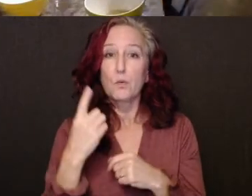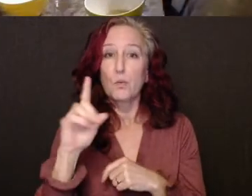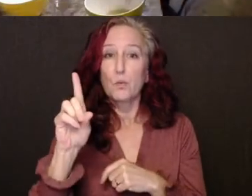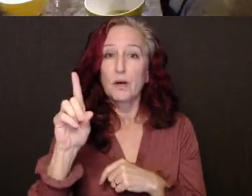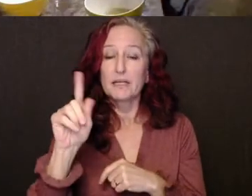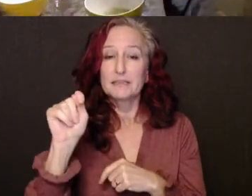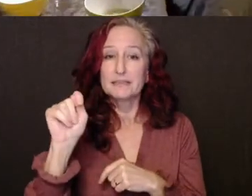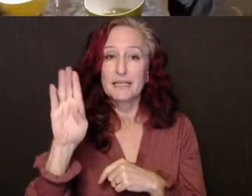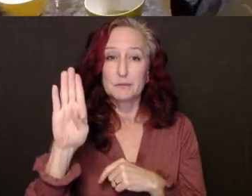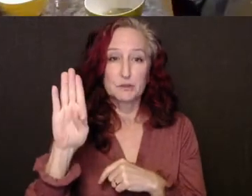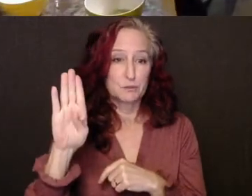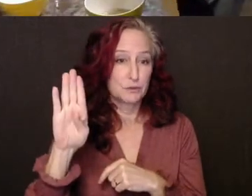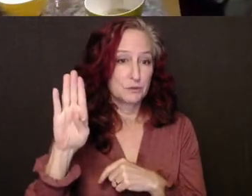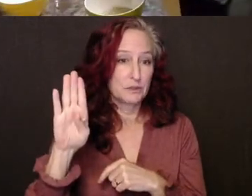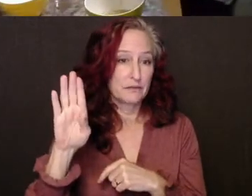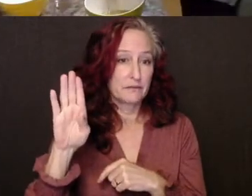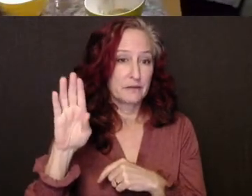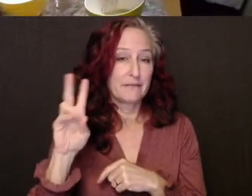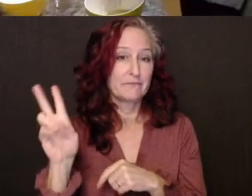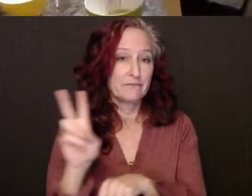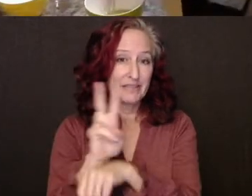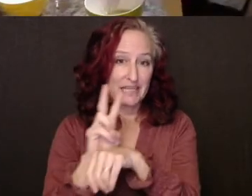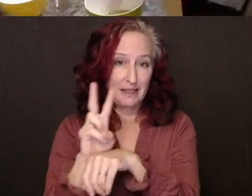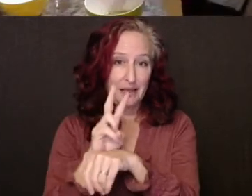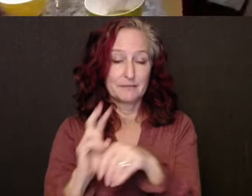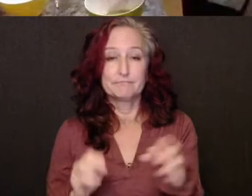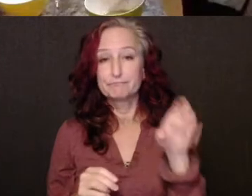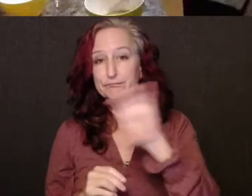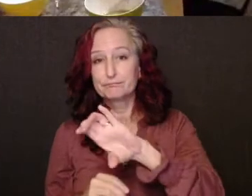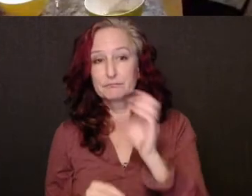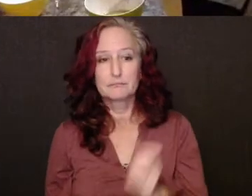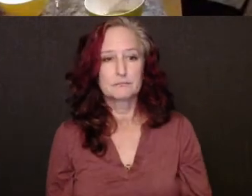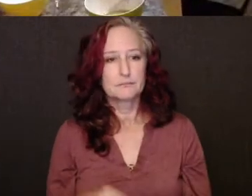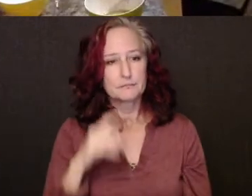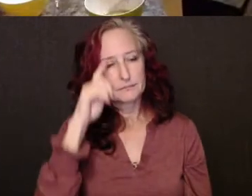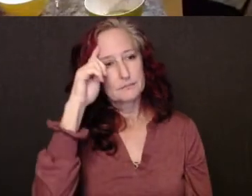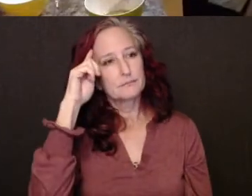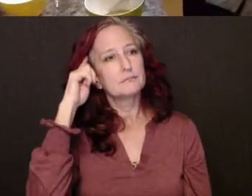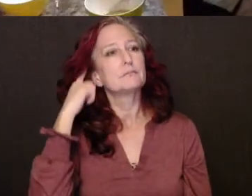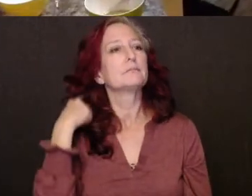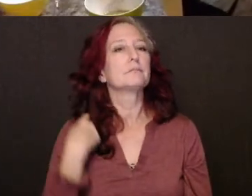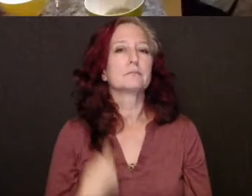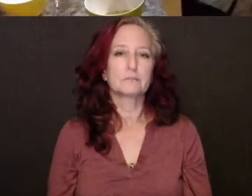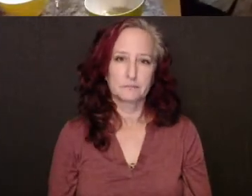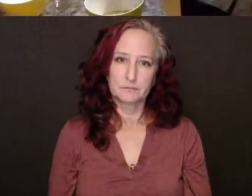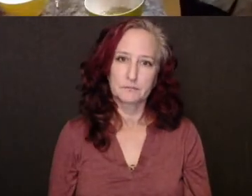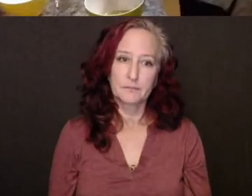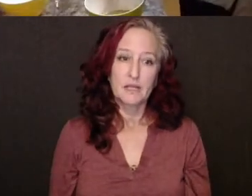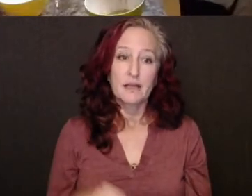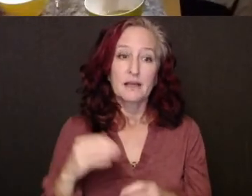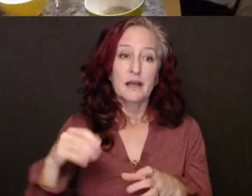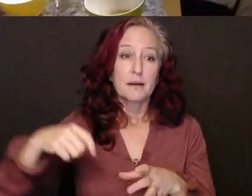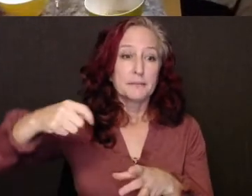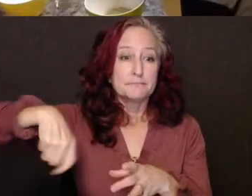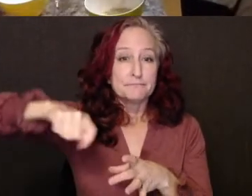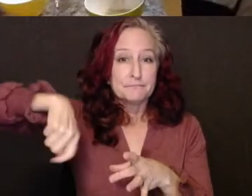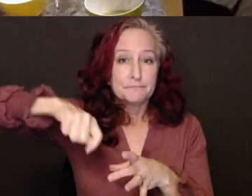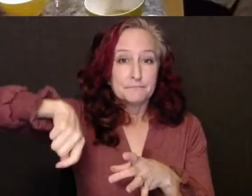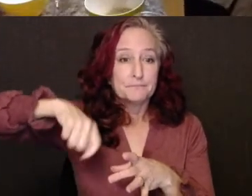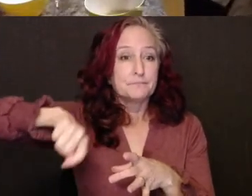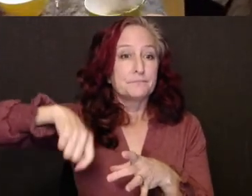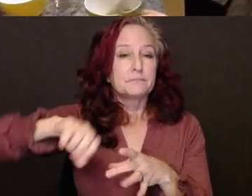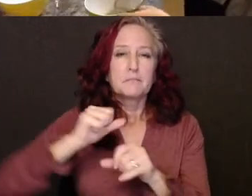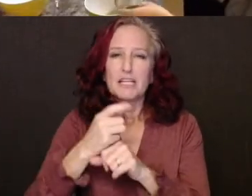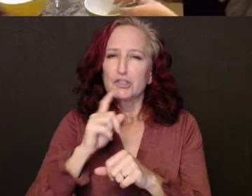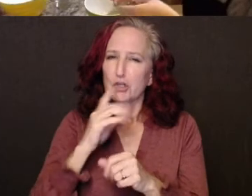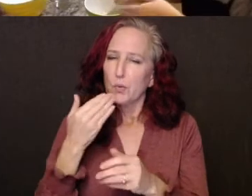mix, and especially with the brown sugar, it tends to get those little clumps. So you want to make sure that that's